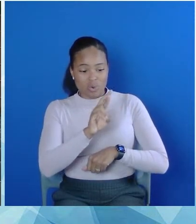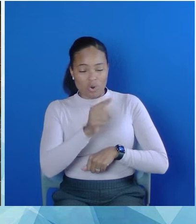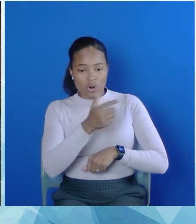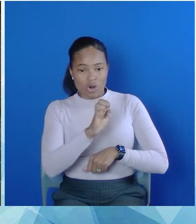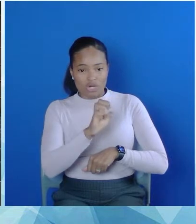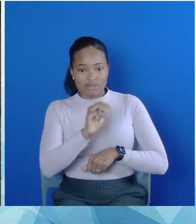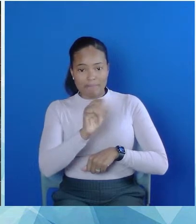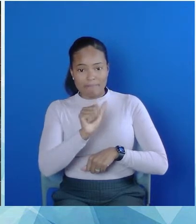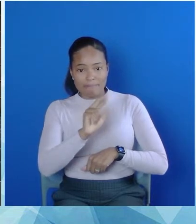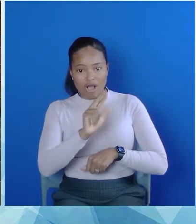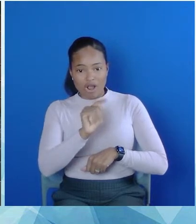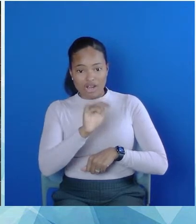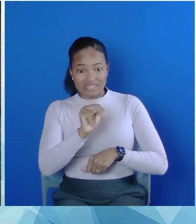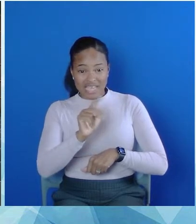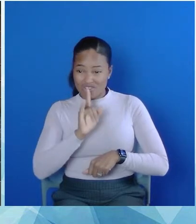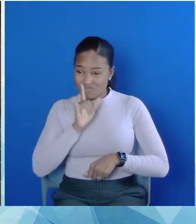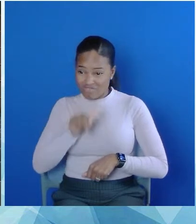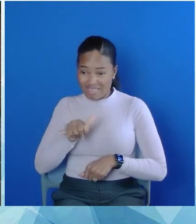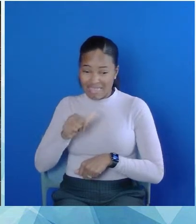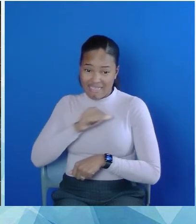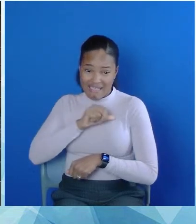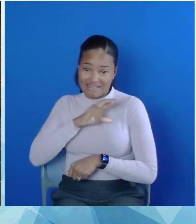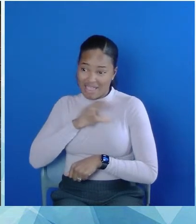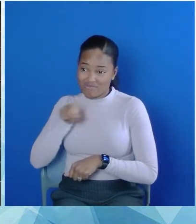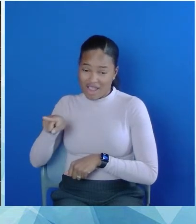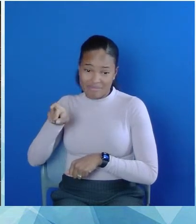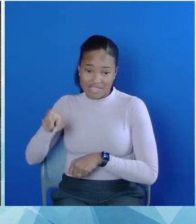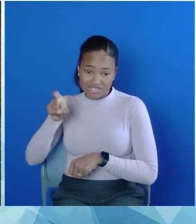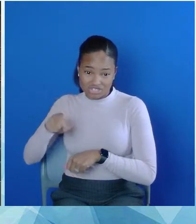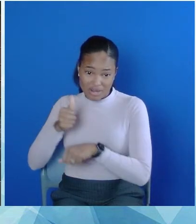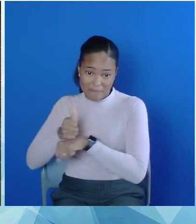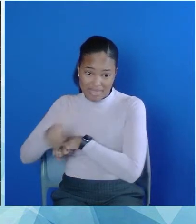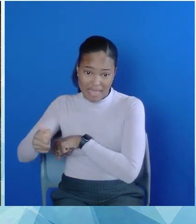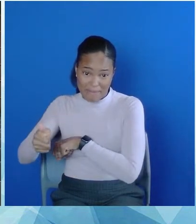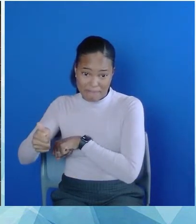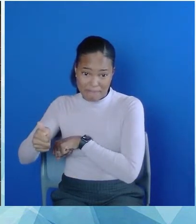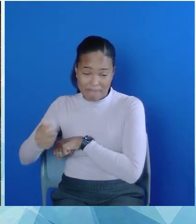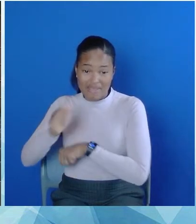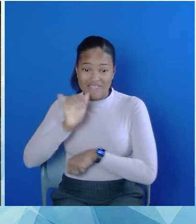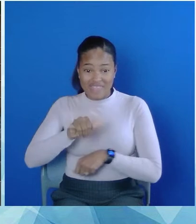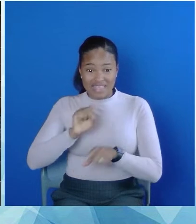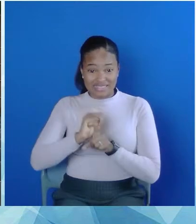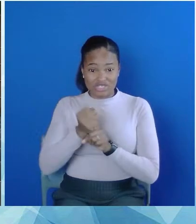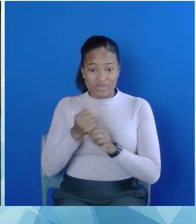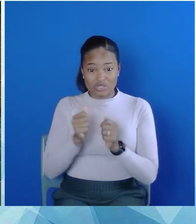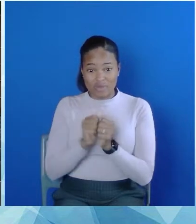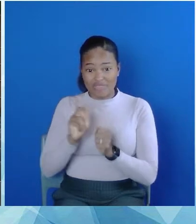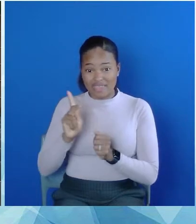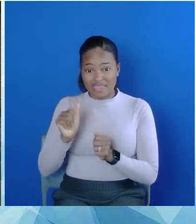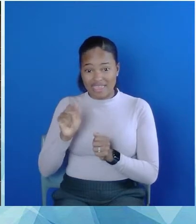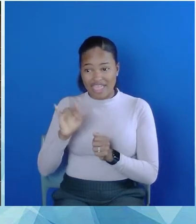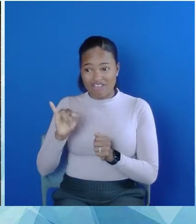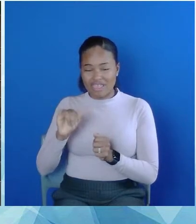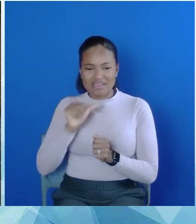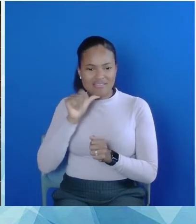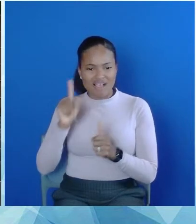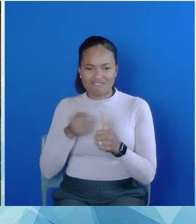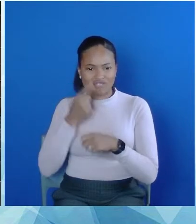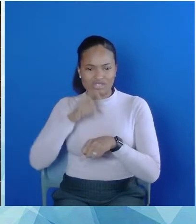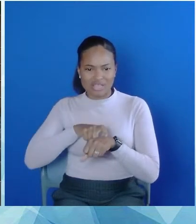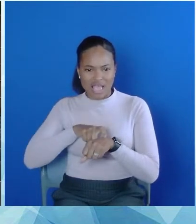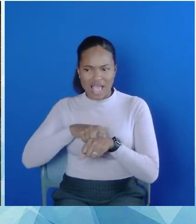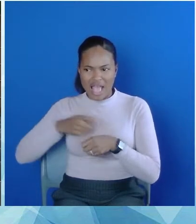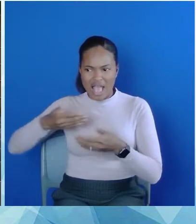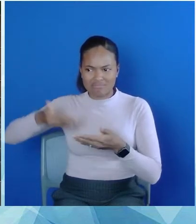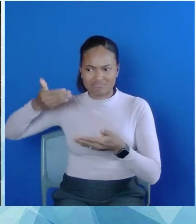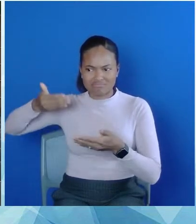That situation that happened with Carrie, this was not the first time. There is a long history of this, and everybody knows